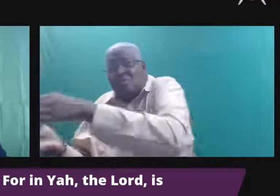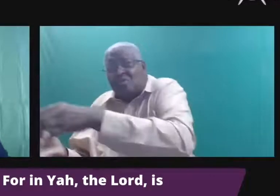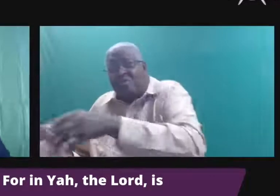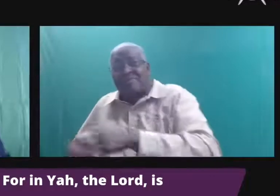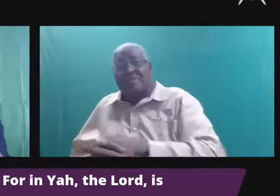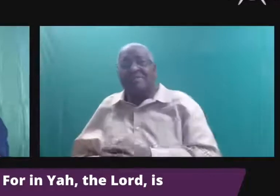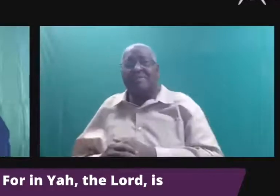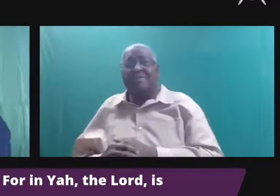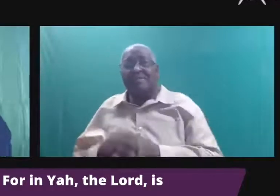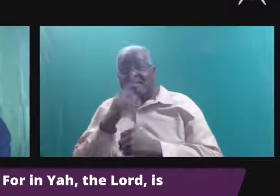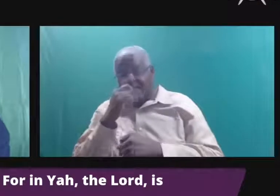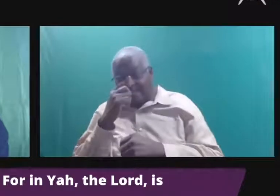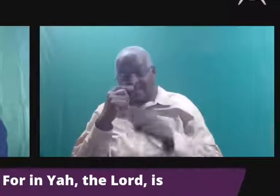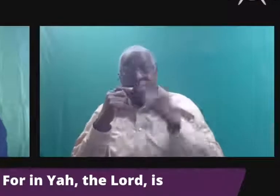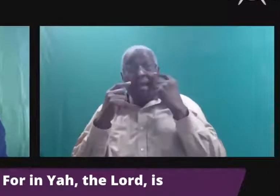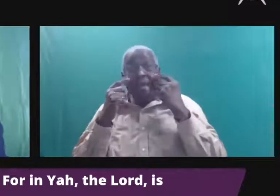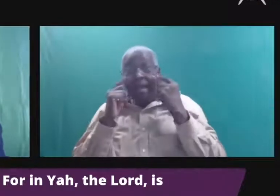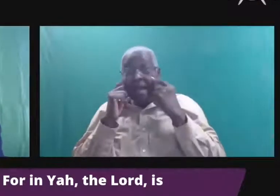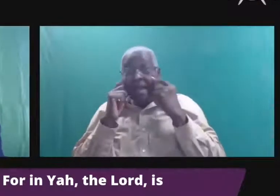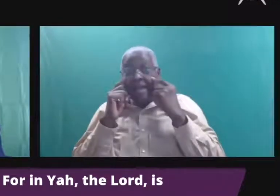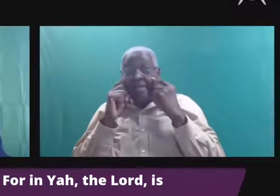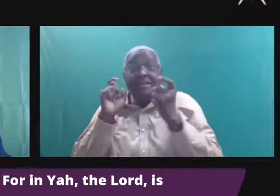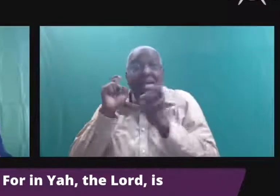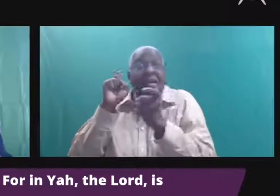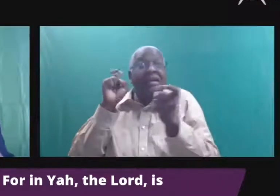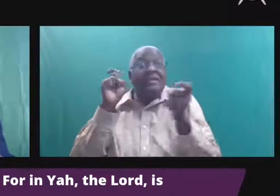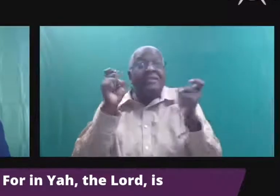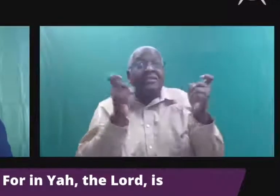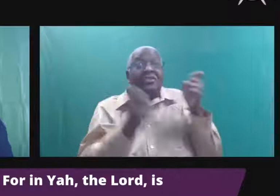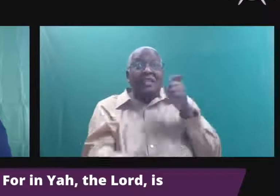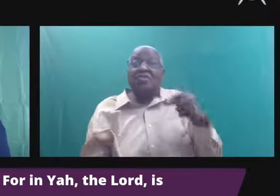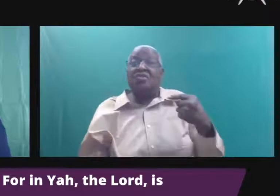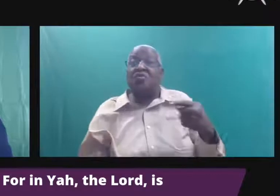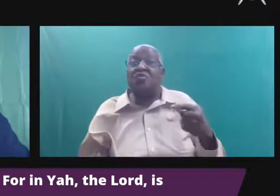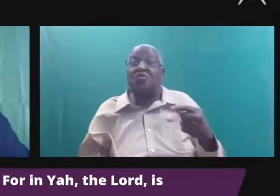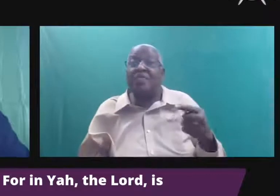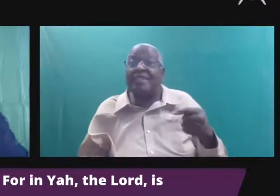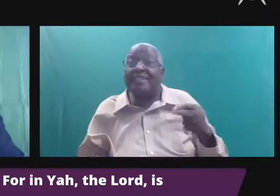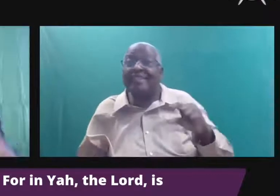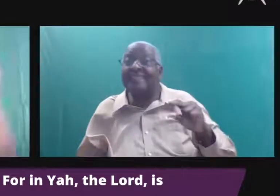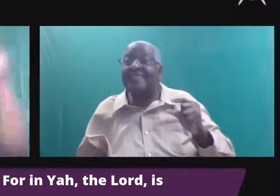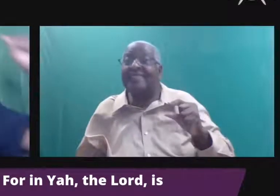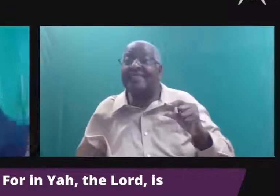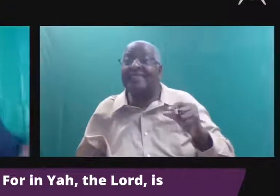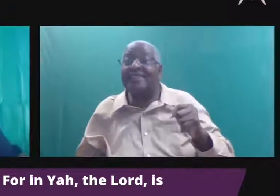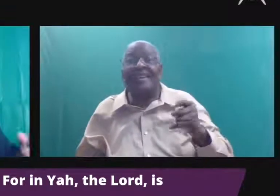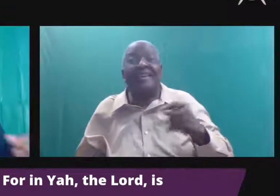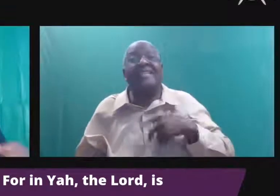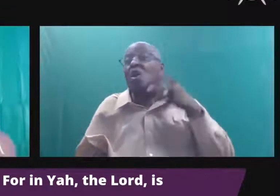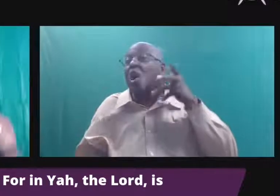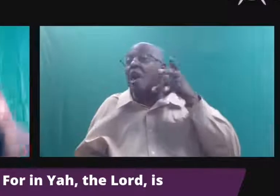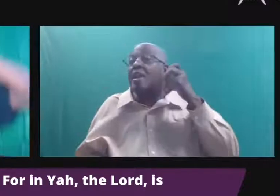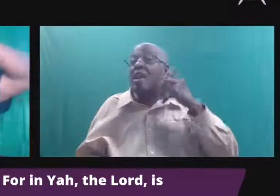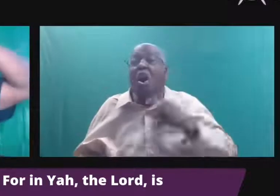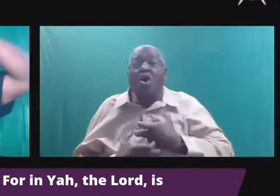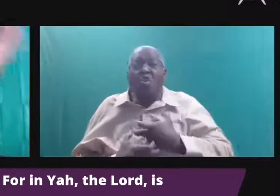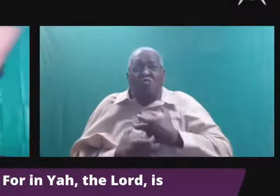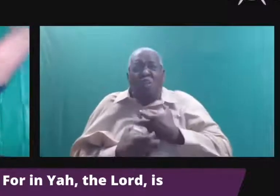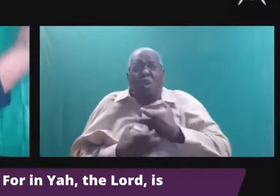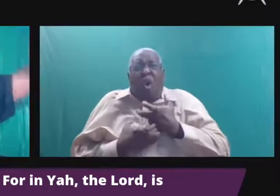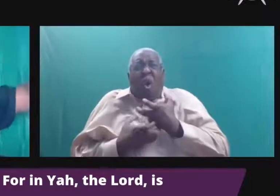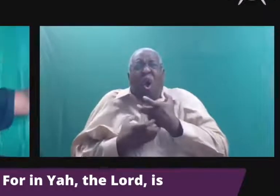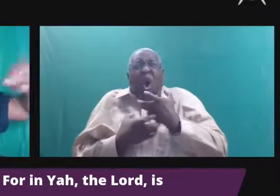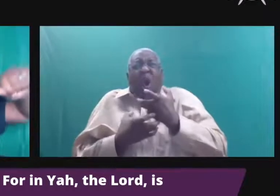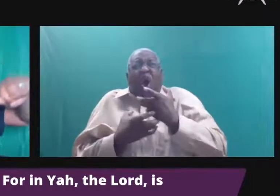And his eyes would turn green. Oh my God. And all of a sudden you'd hear roar, and he would